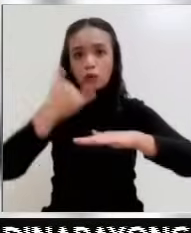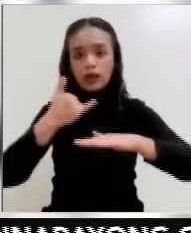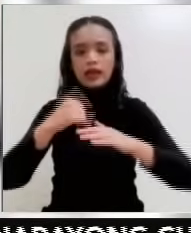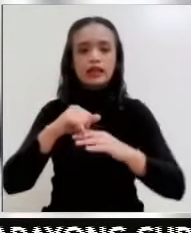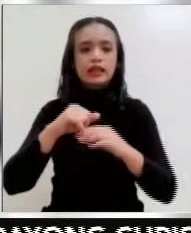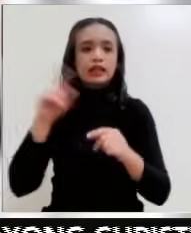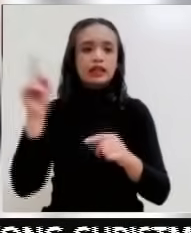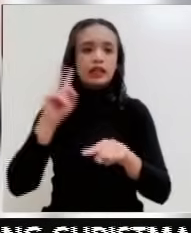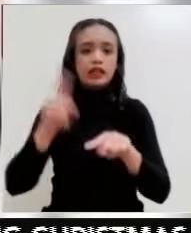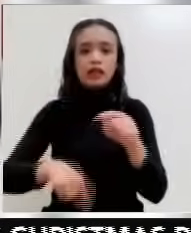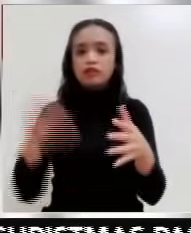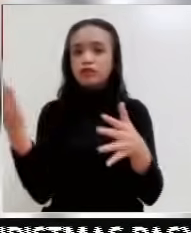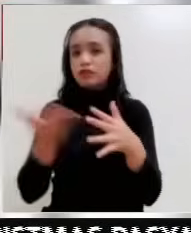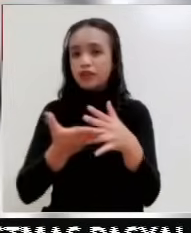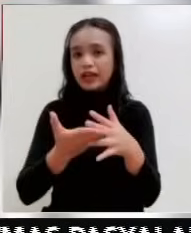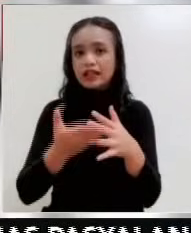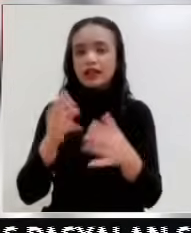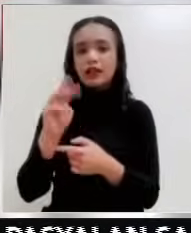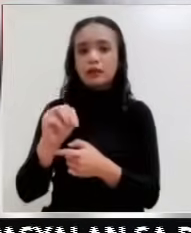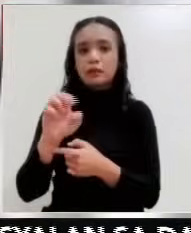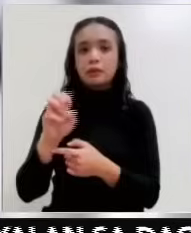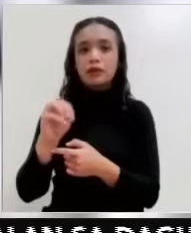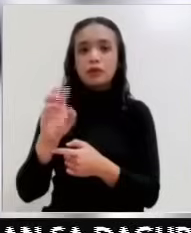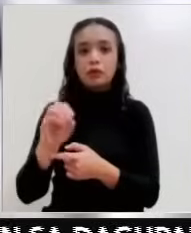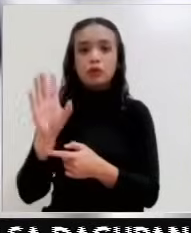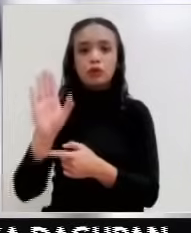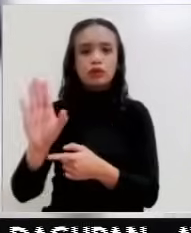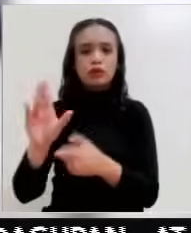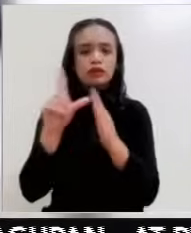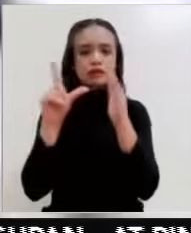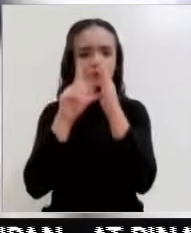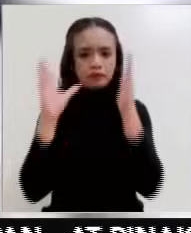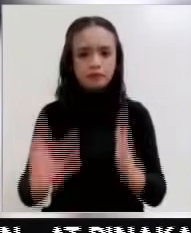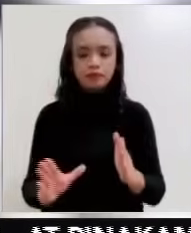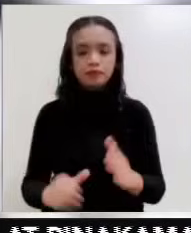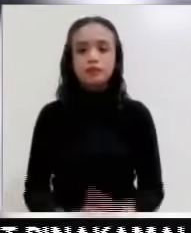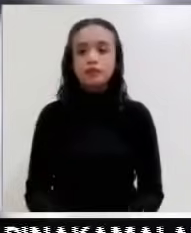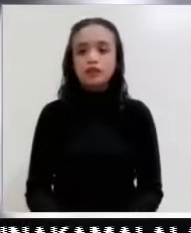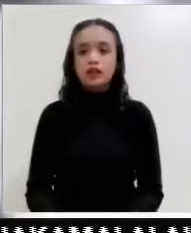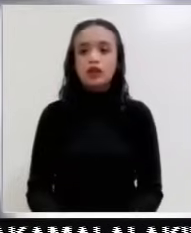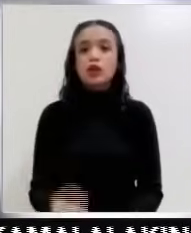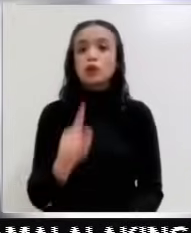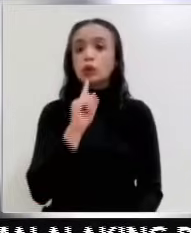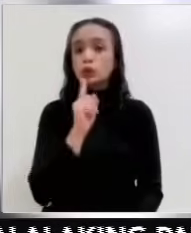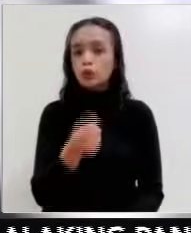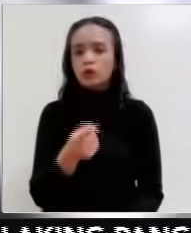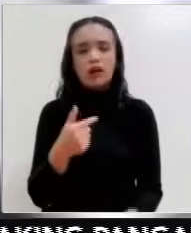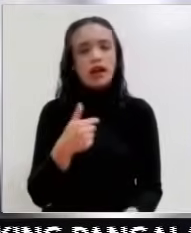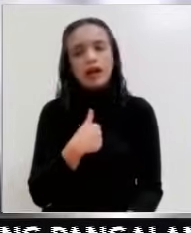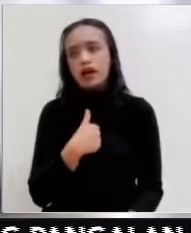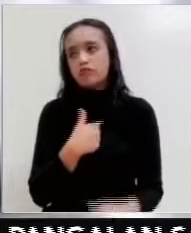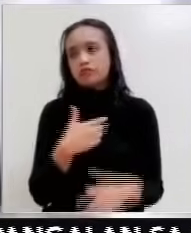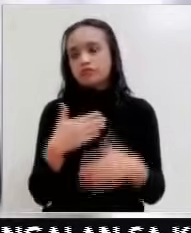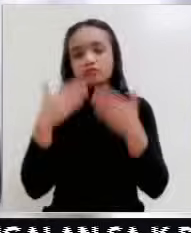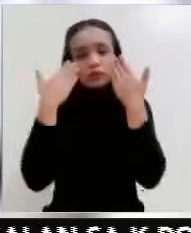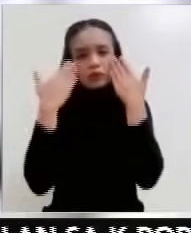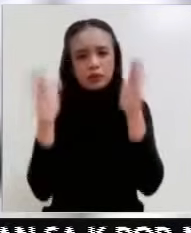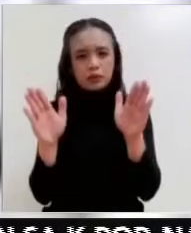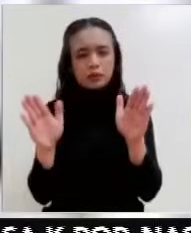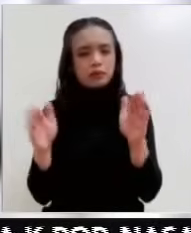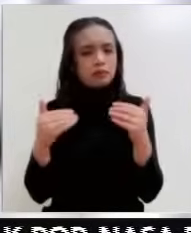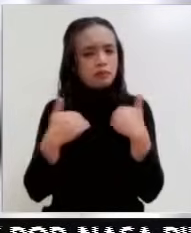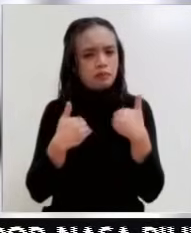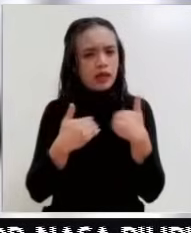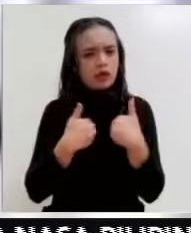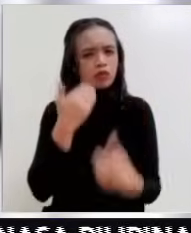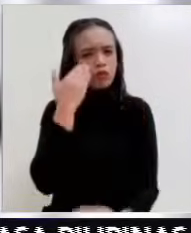sa oras ang kanyang abogado. Apparently there was, I don't know, there were some lapses committed by